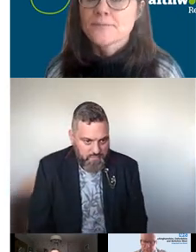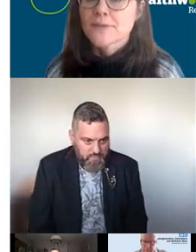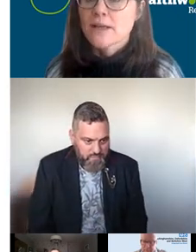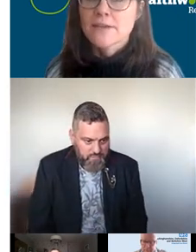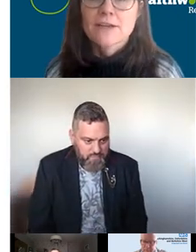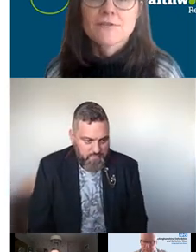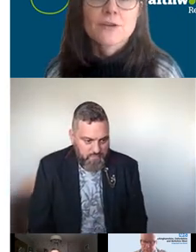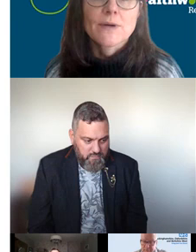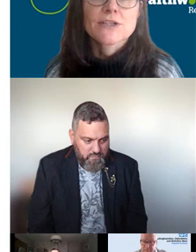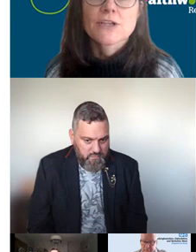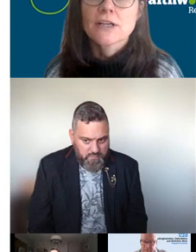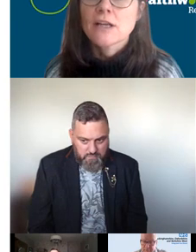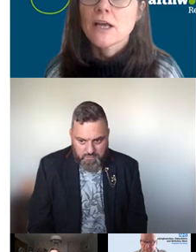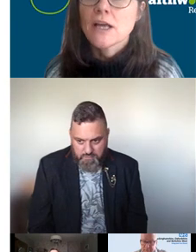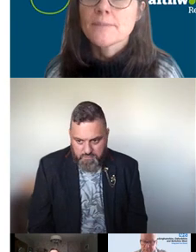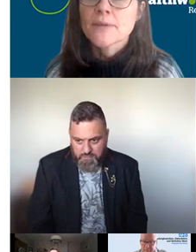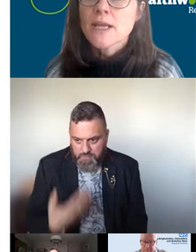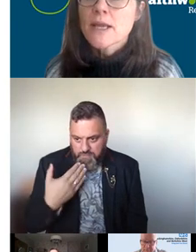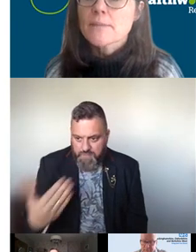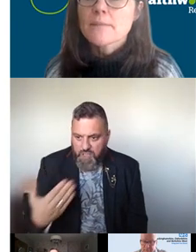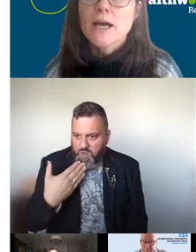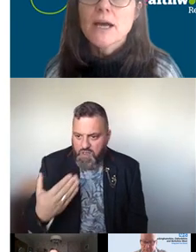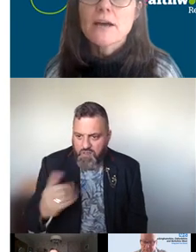Thank you. Thank you for the question.